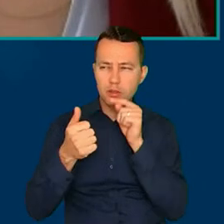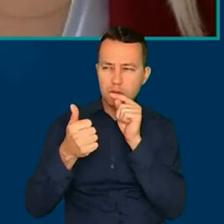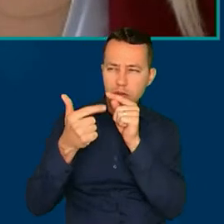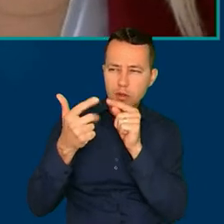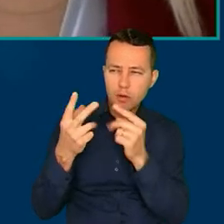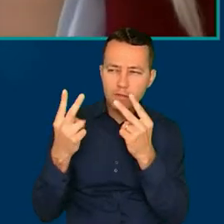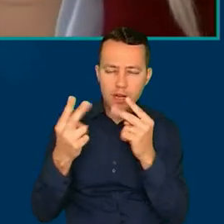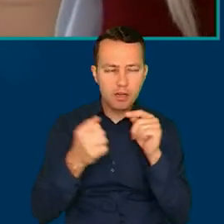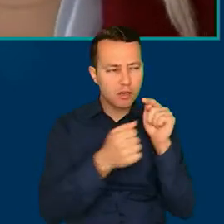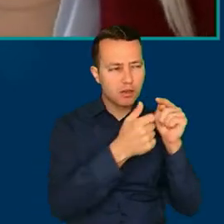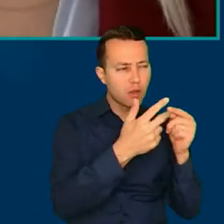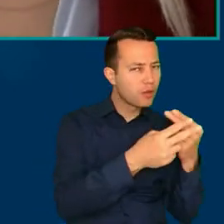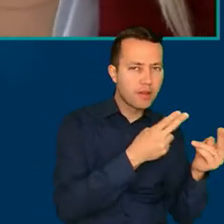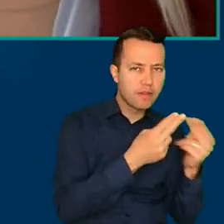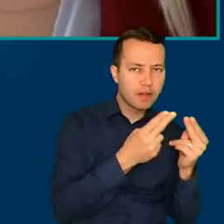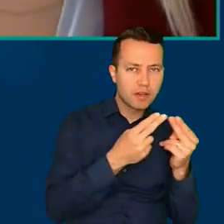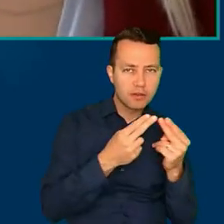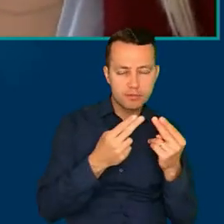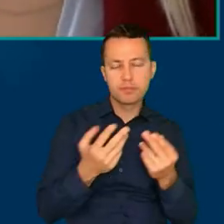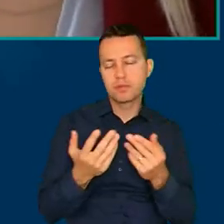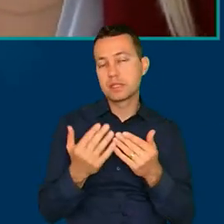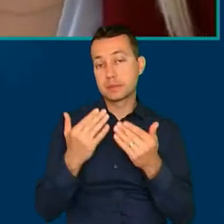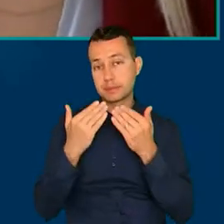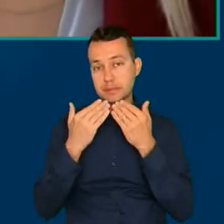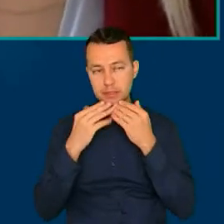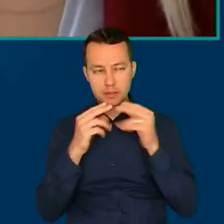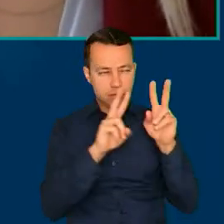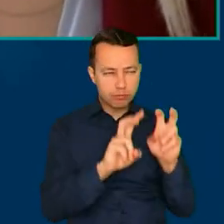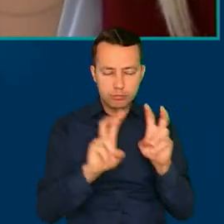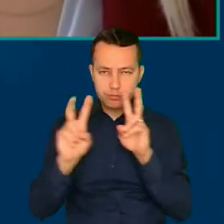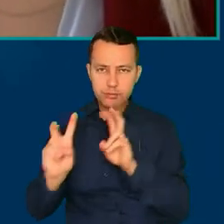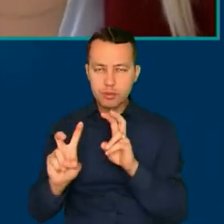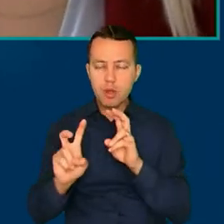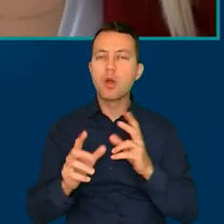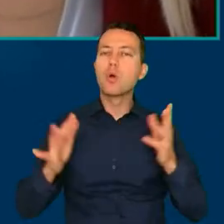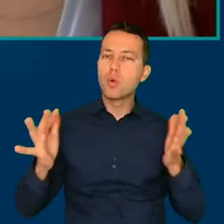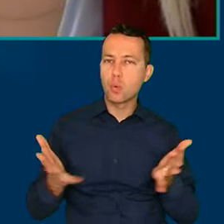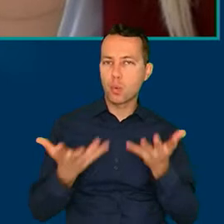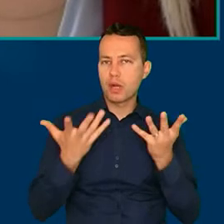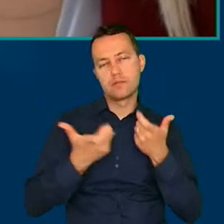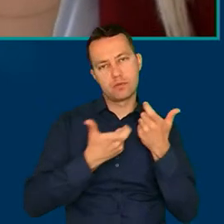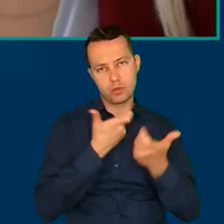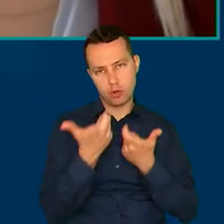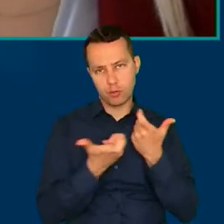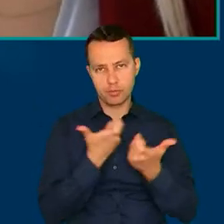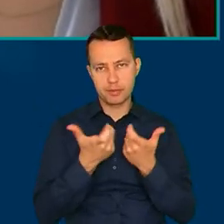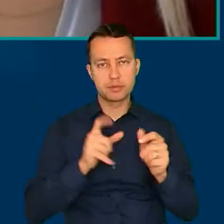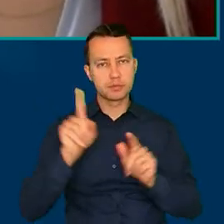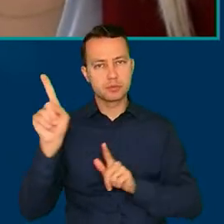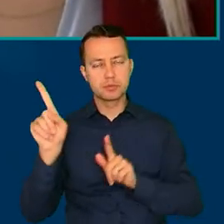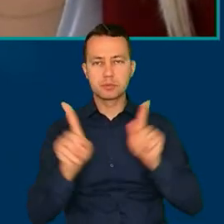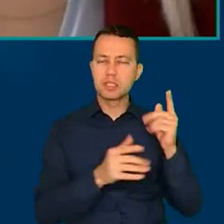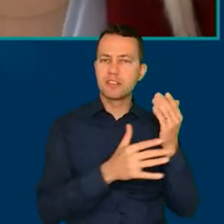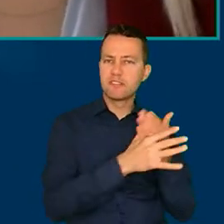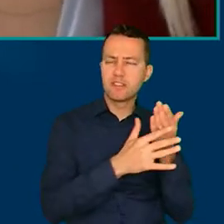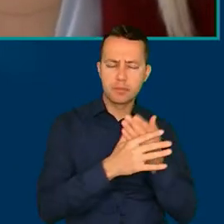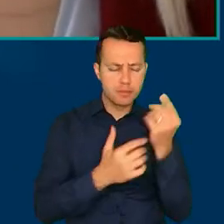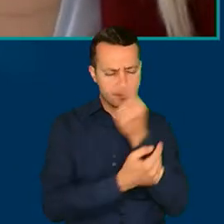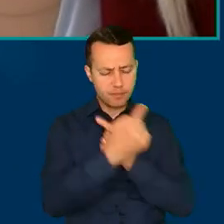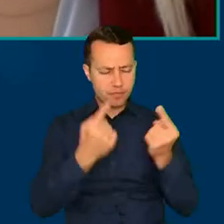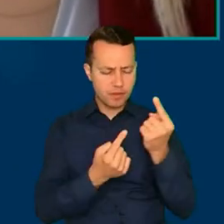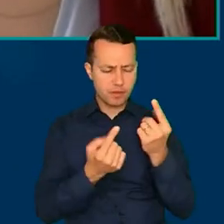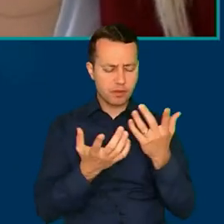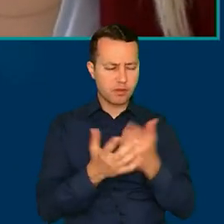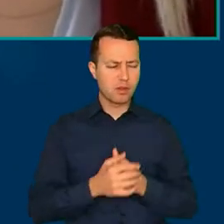all issues. So we think, and we really recommend that companies communicate publicly their prioritization approach